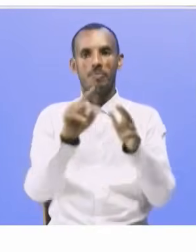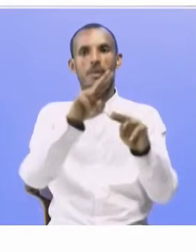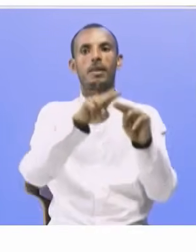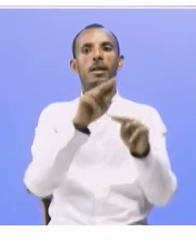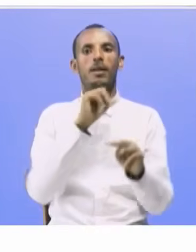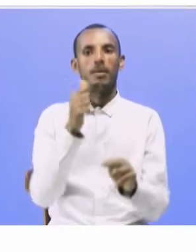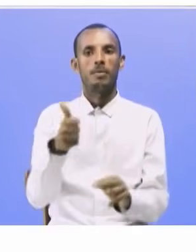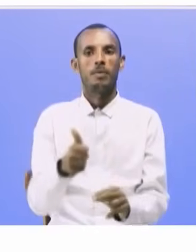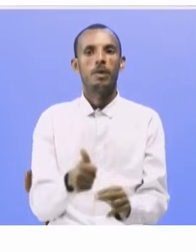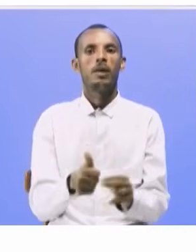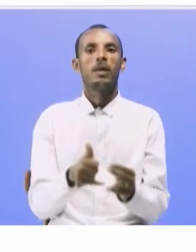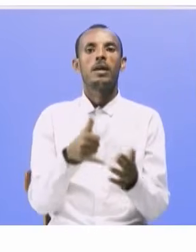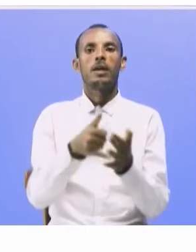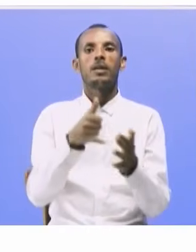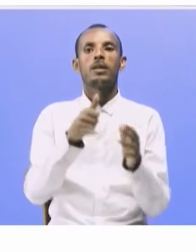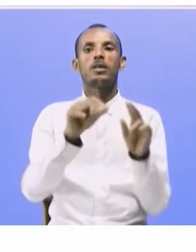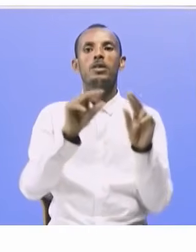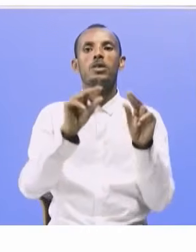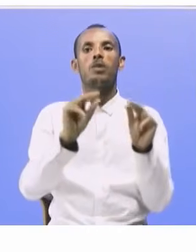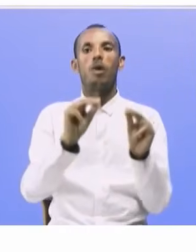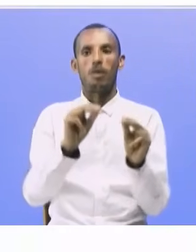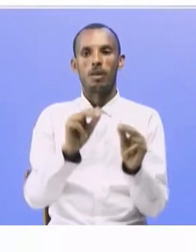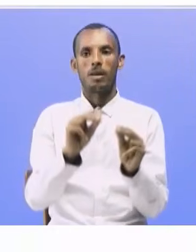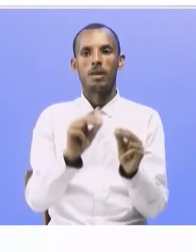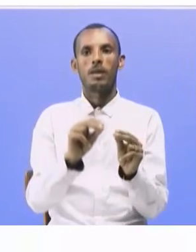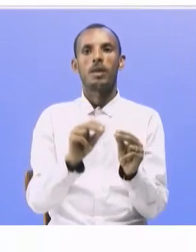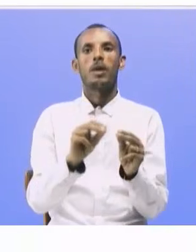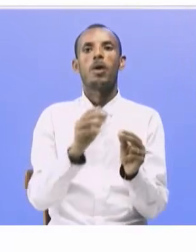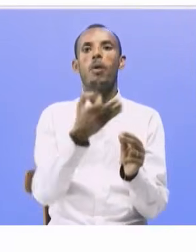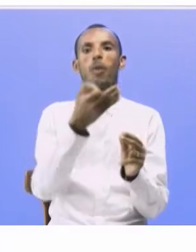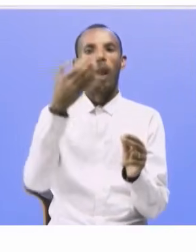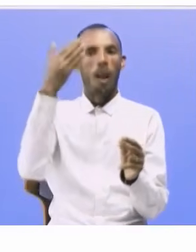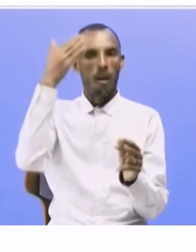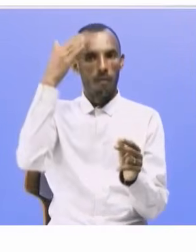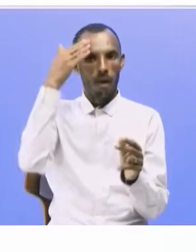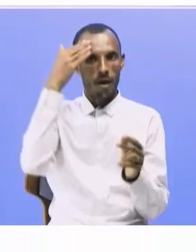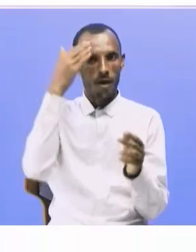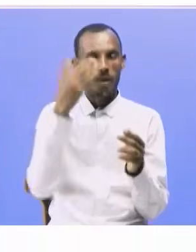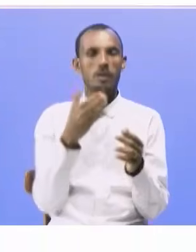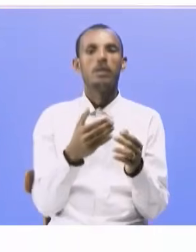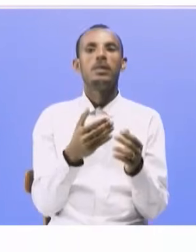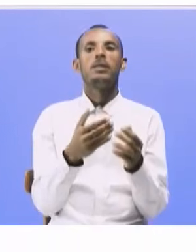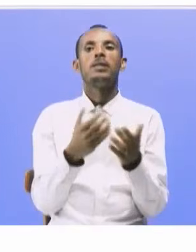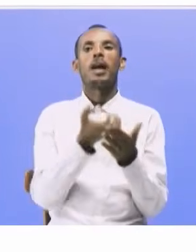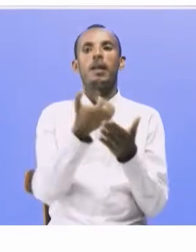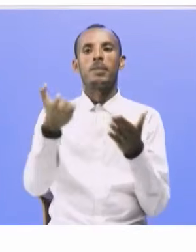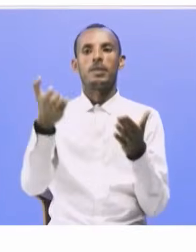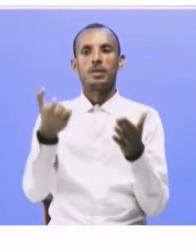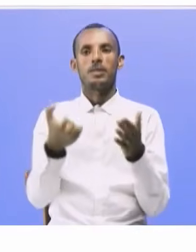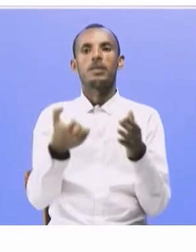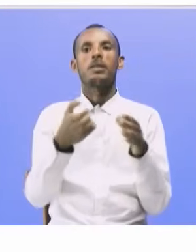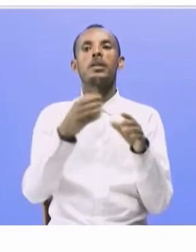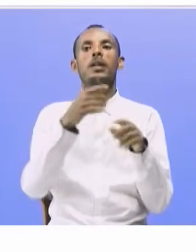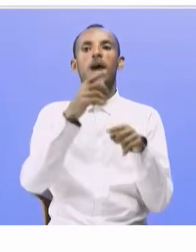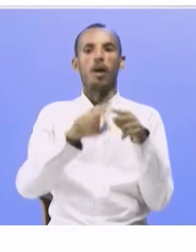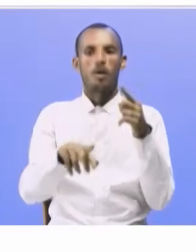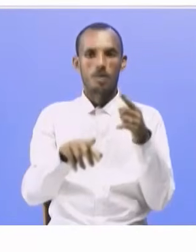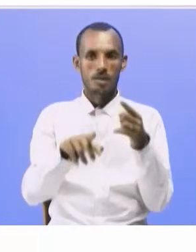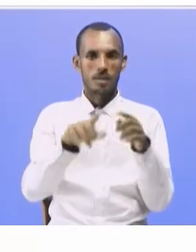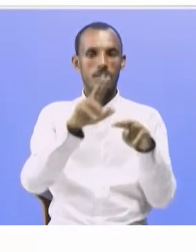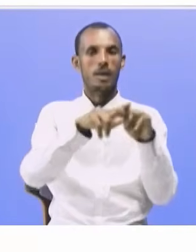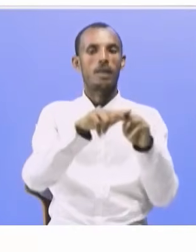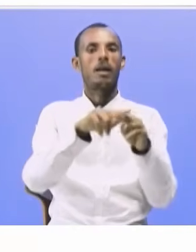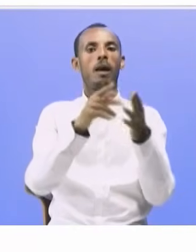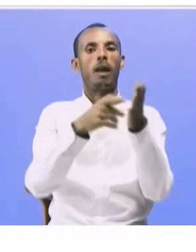not well defined. Or the elements of this set cannot be stated clearly. So it's not